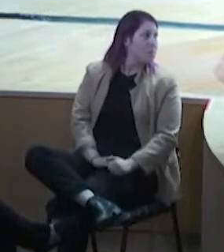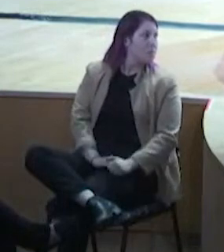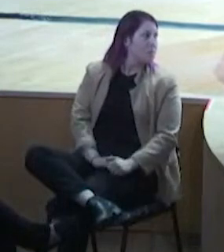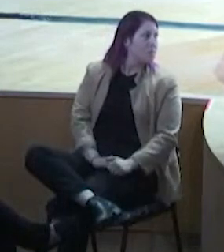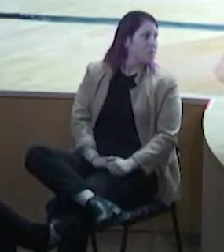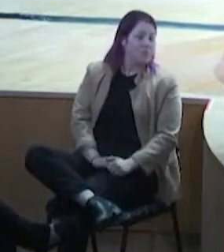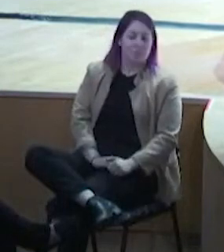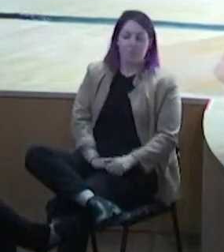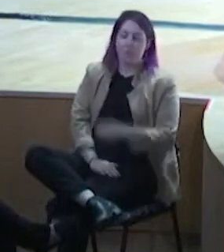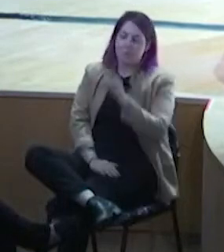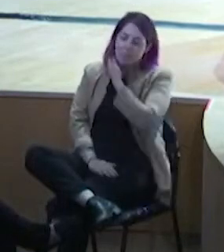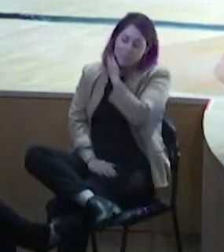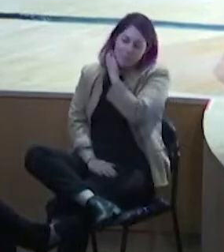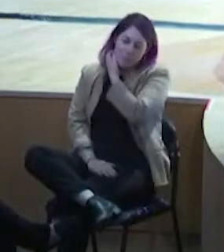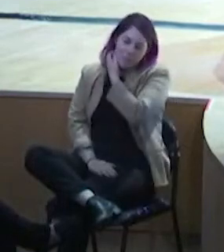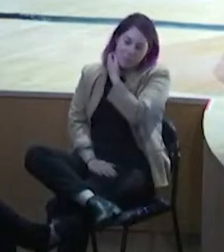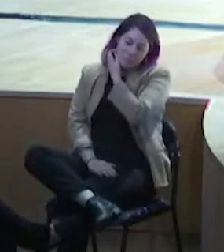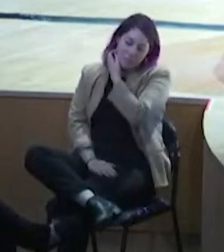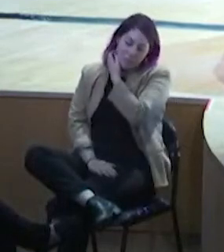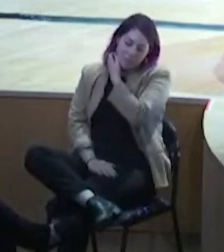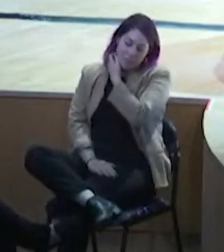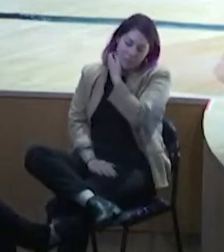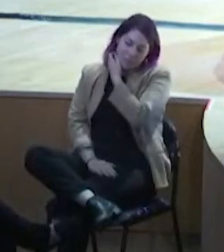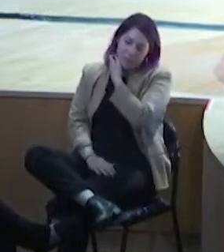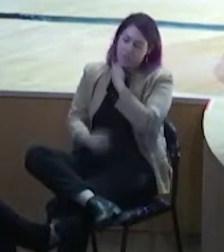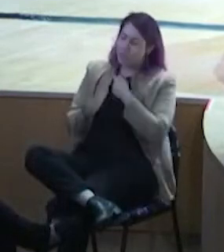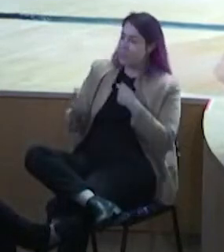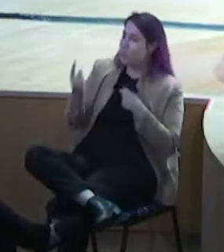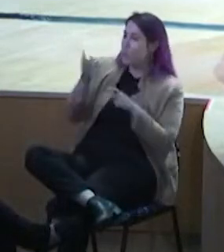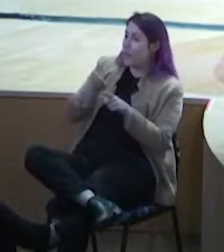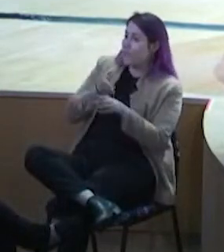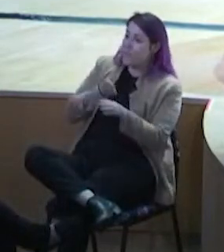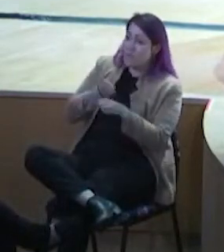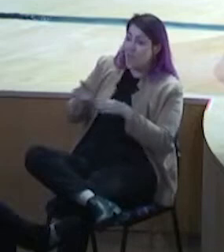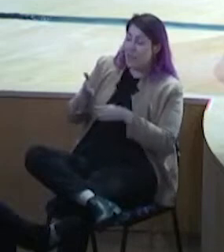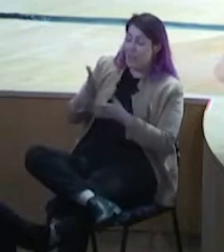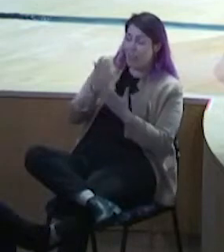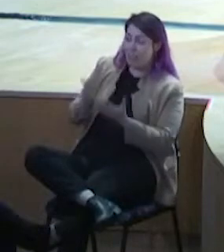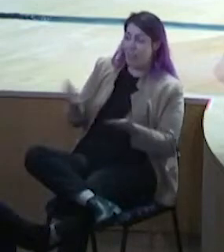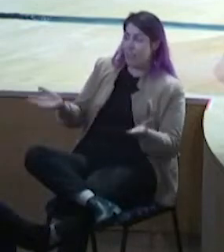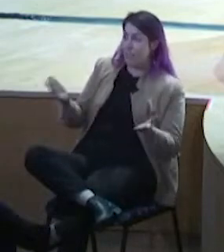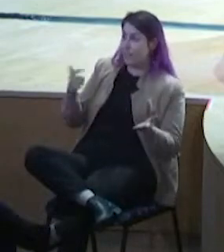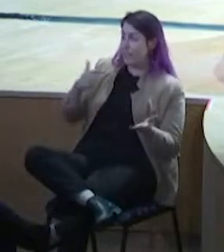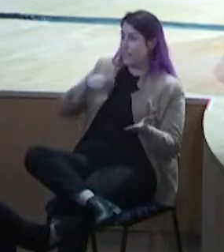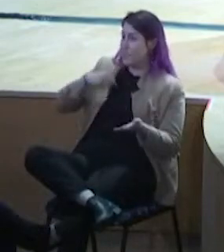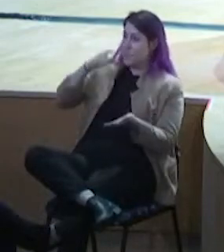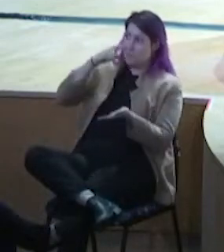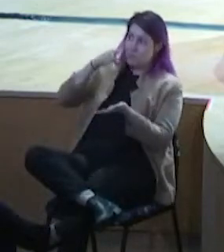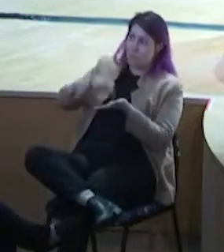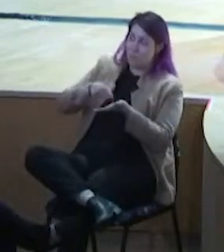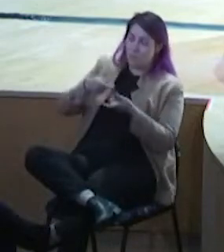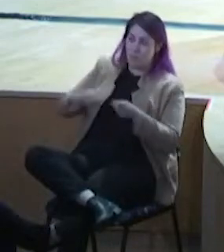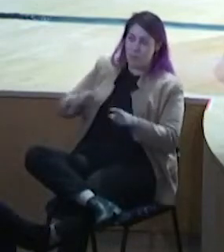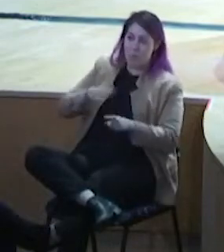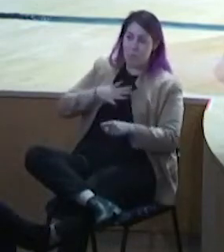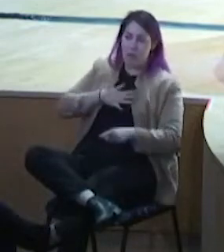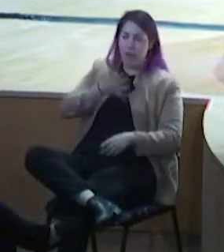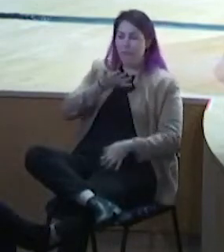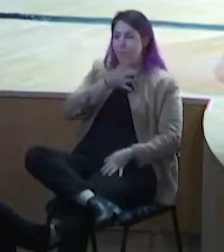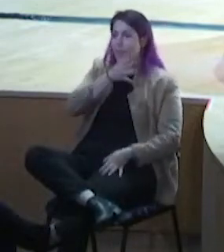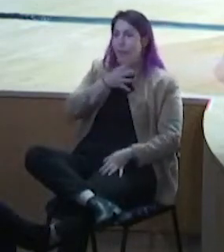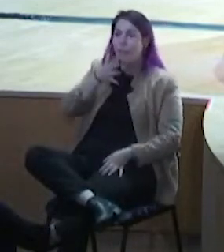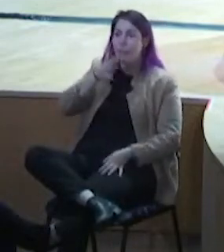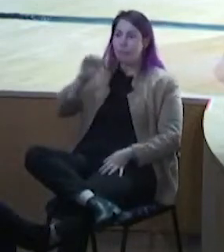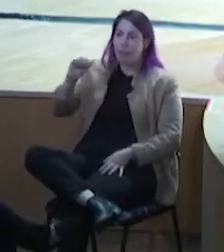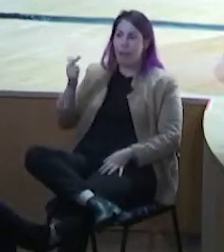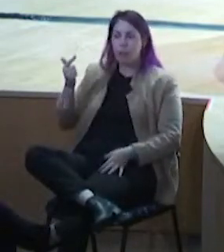So one of the main things that I've come across in my agriculture journey is